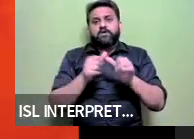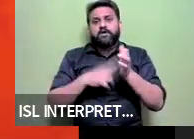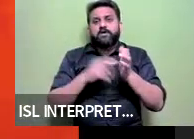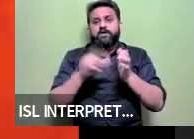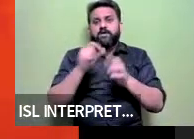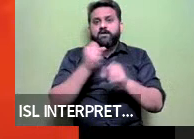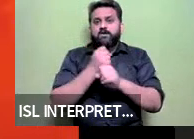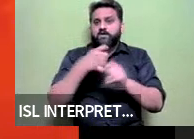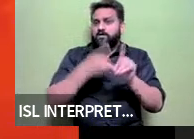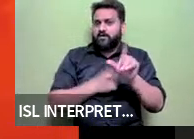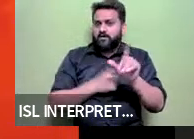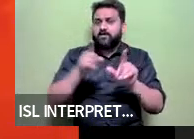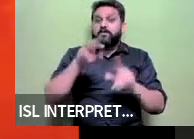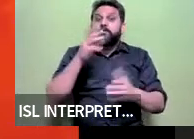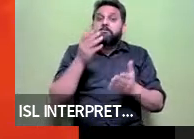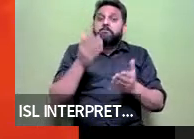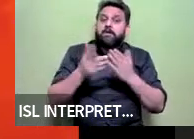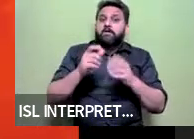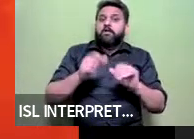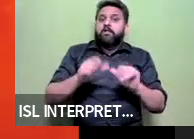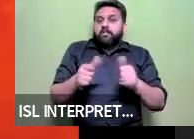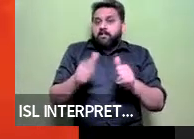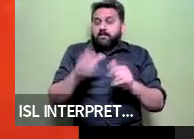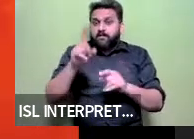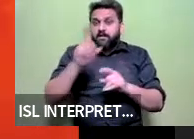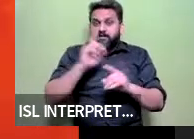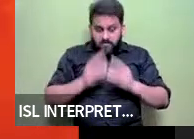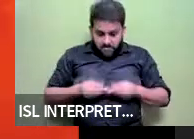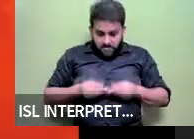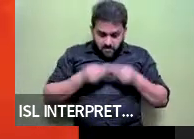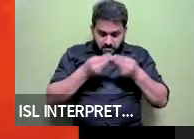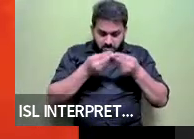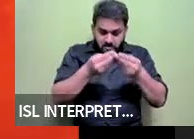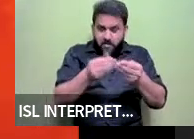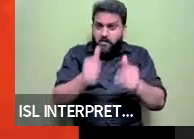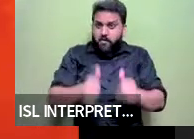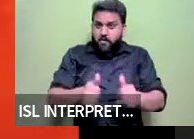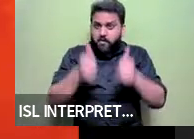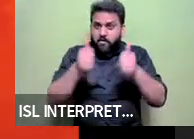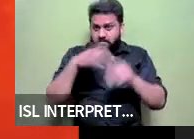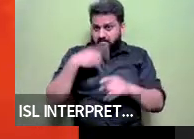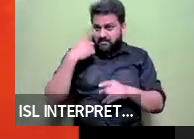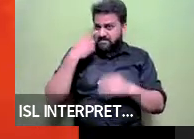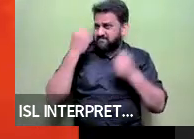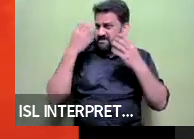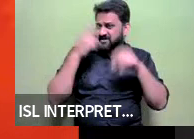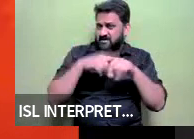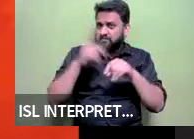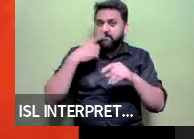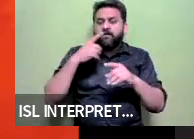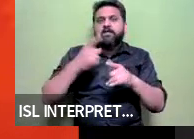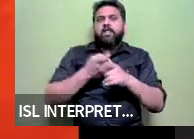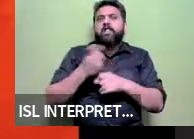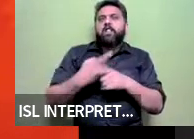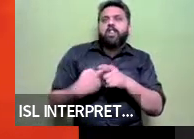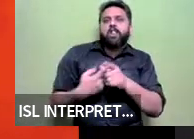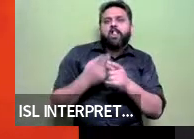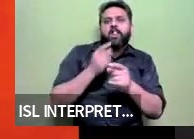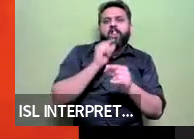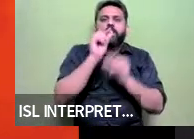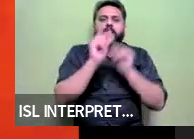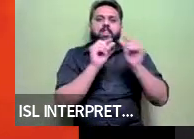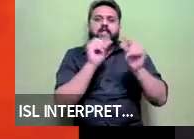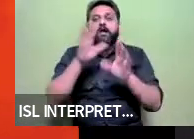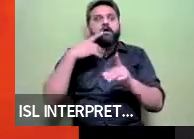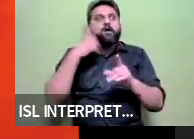another, it may work, but if you deliver it very well. I have seen some teams doing this one very well, but I have also seen